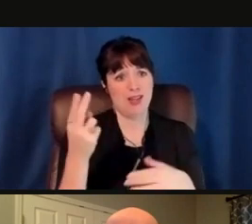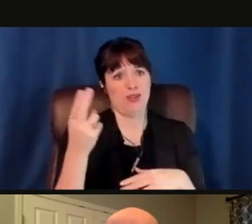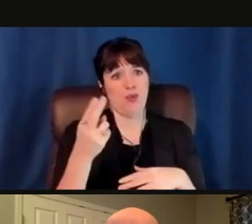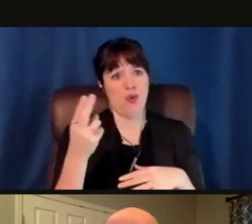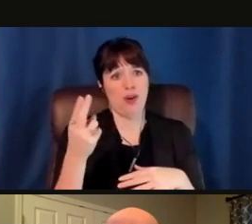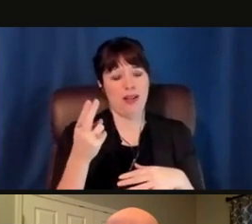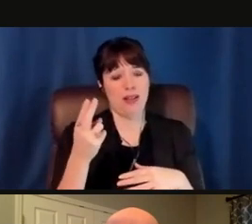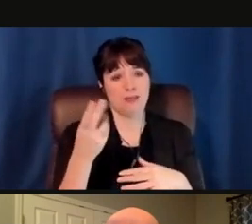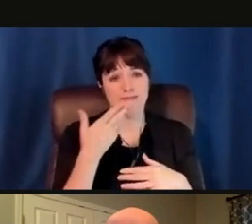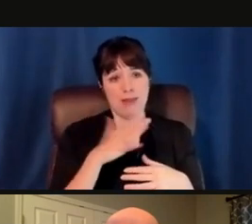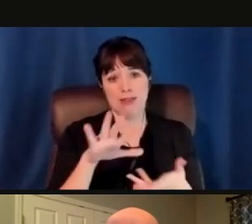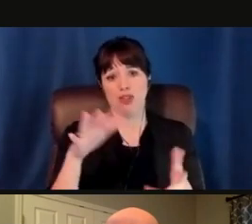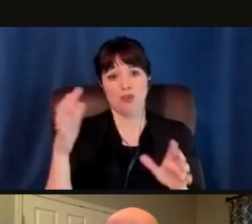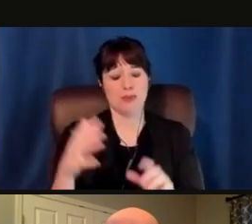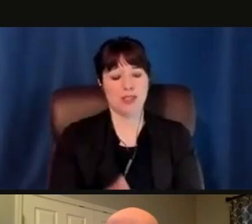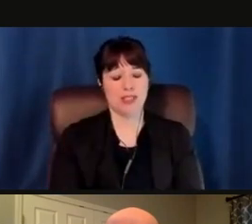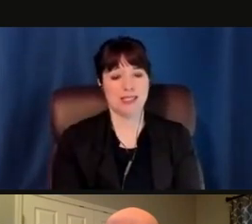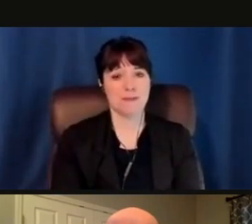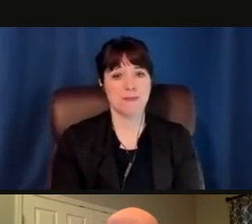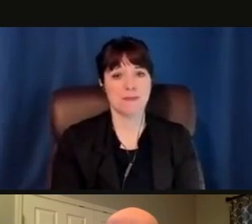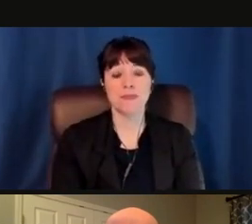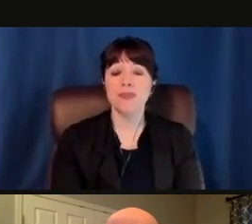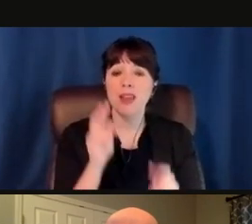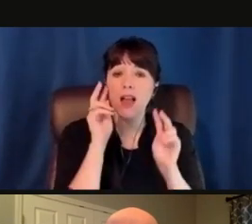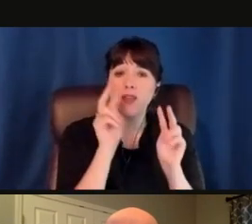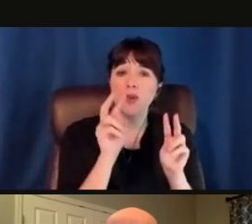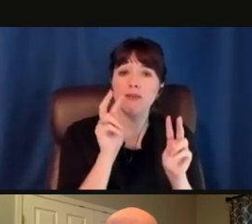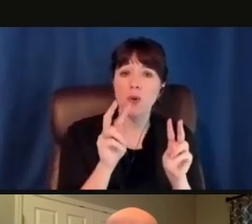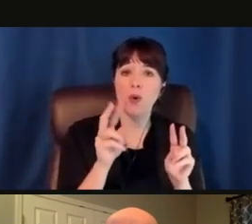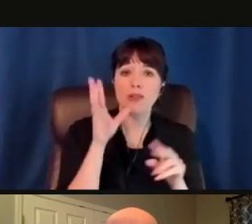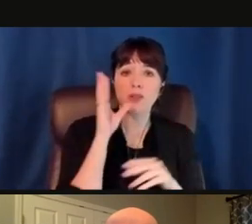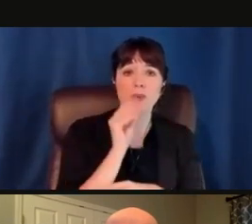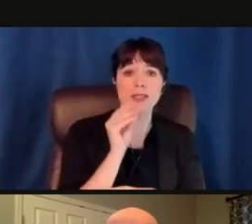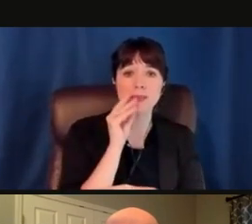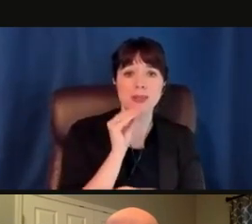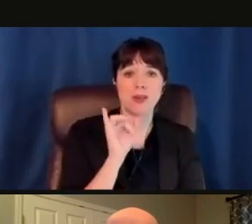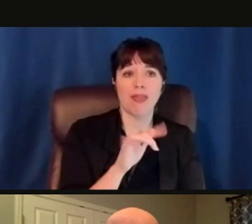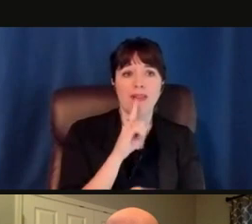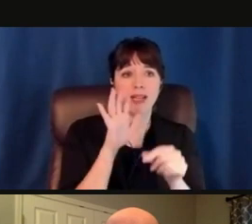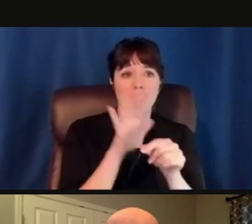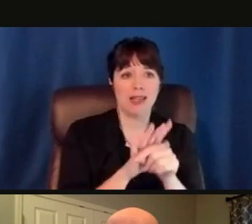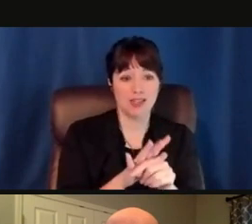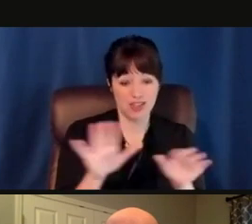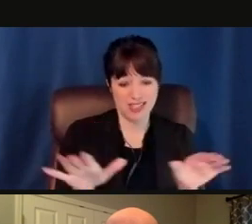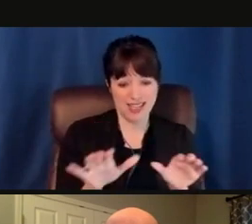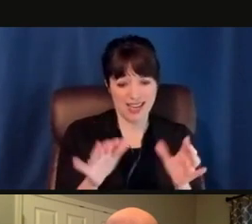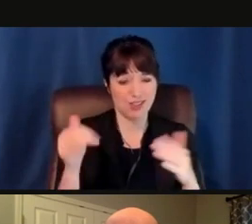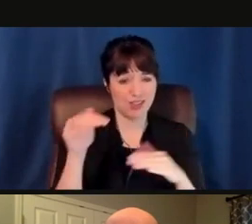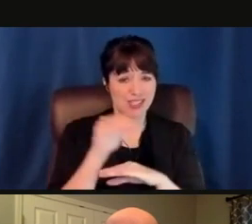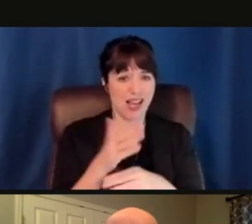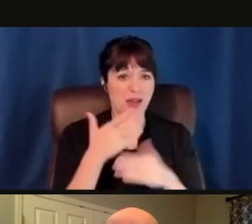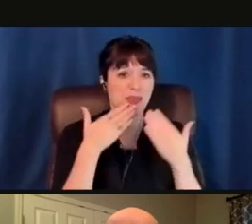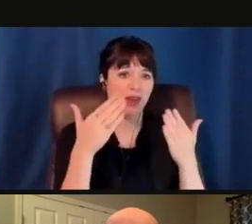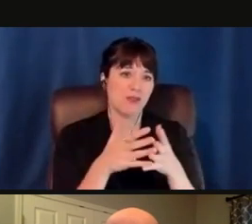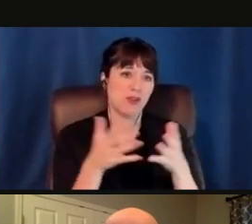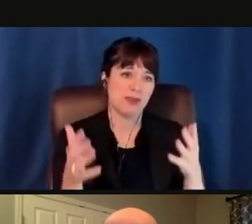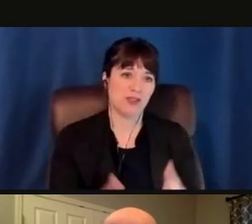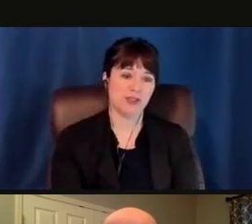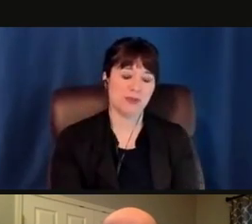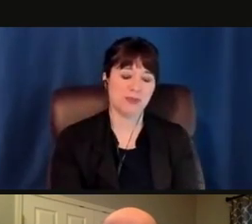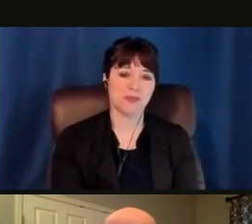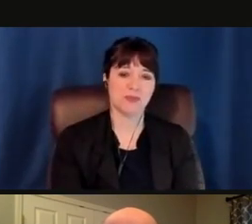bad disruptions. I look forward to experiencing that dedication in action tonight. So thank you very much.